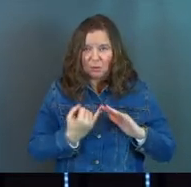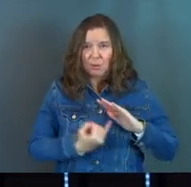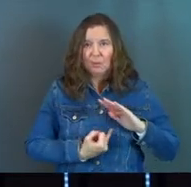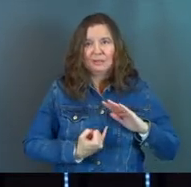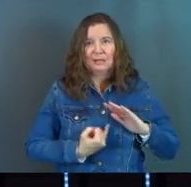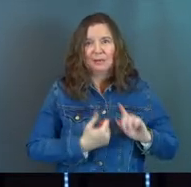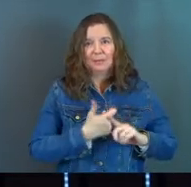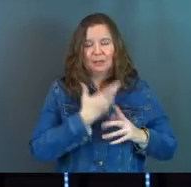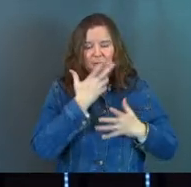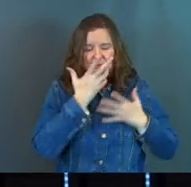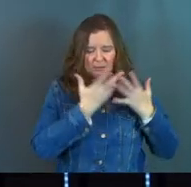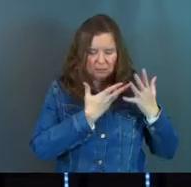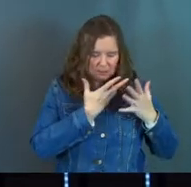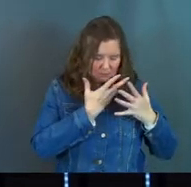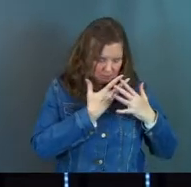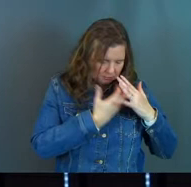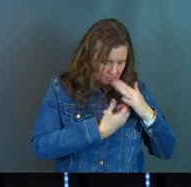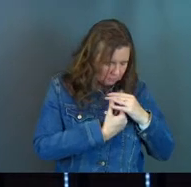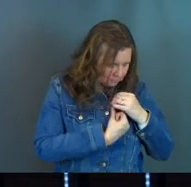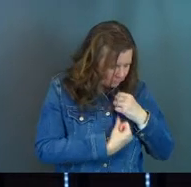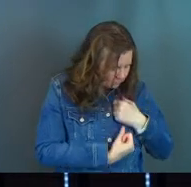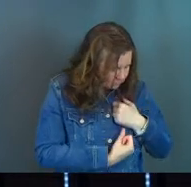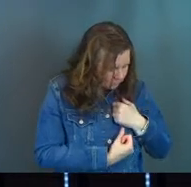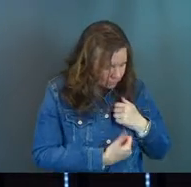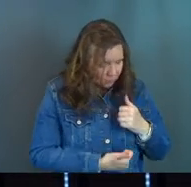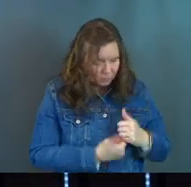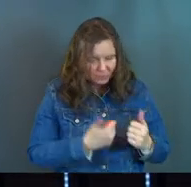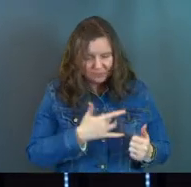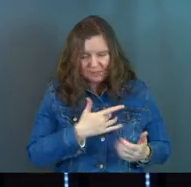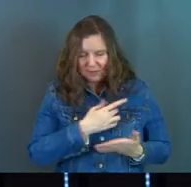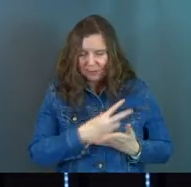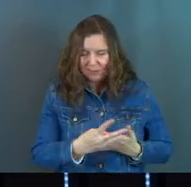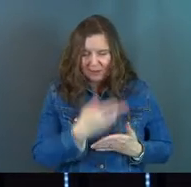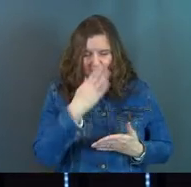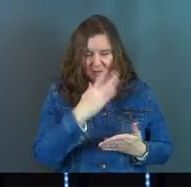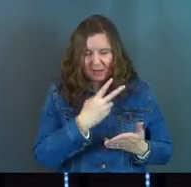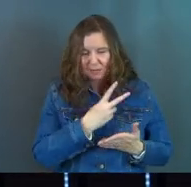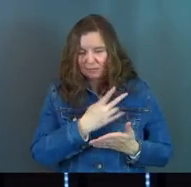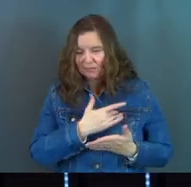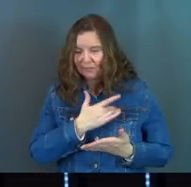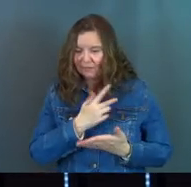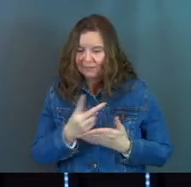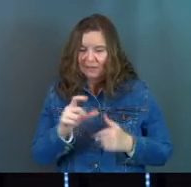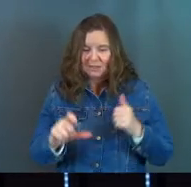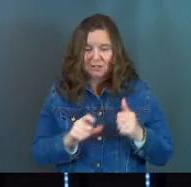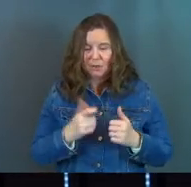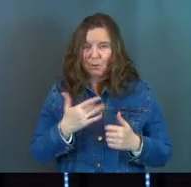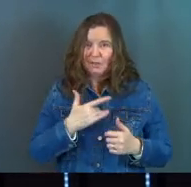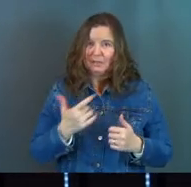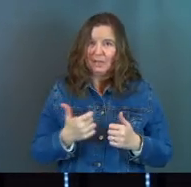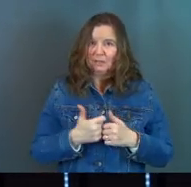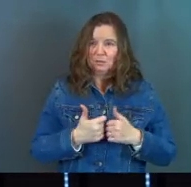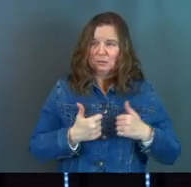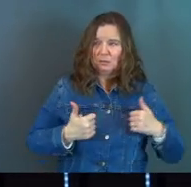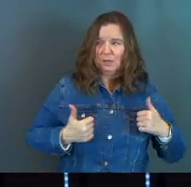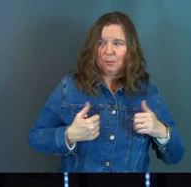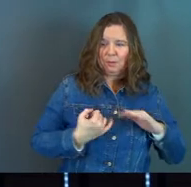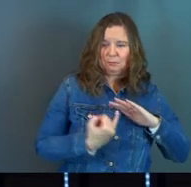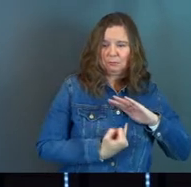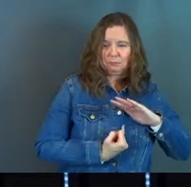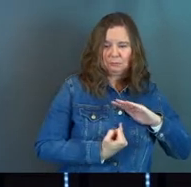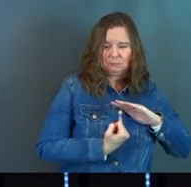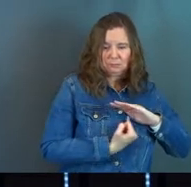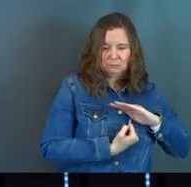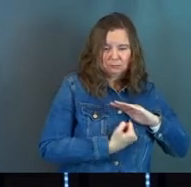that? When we most fail God and we fail each other, don't we go off in a cave